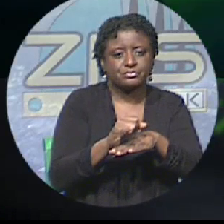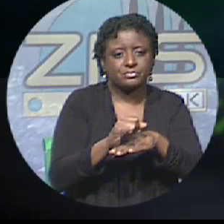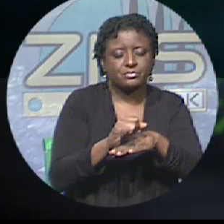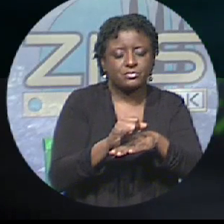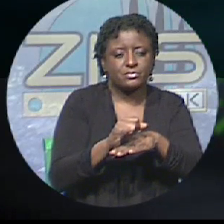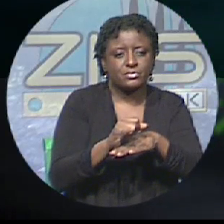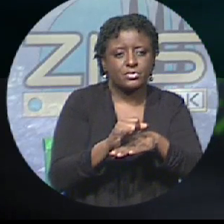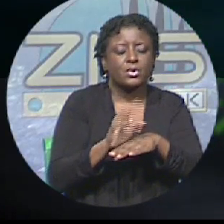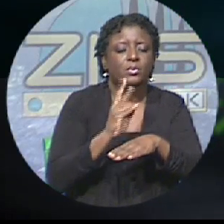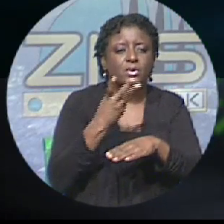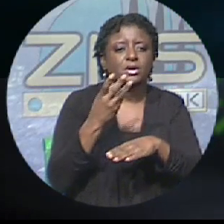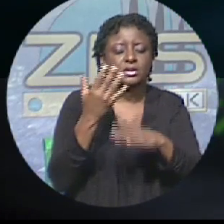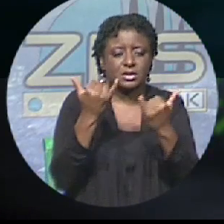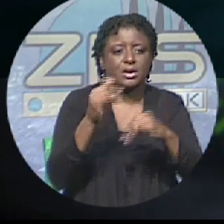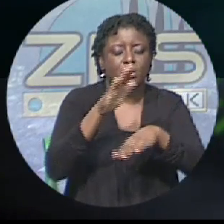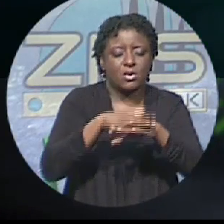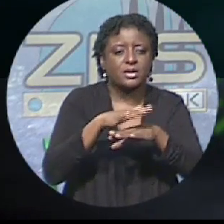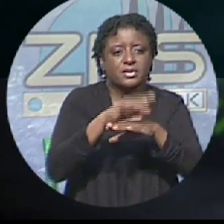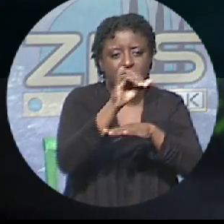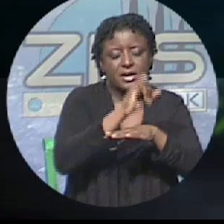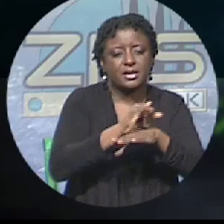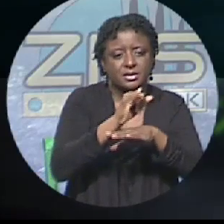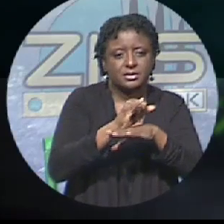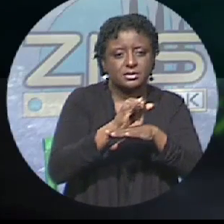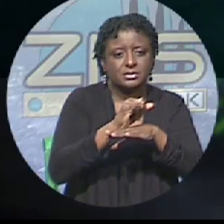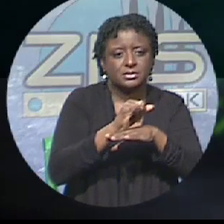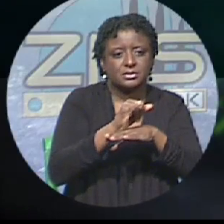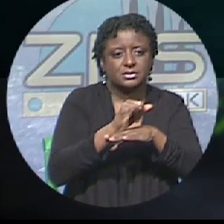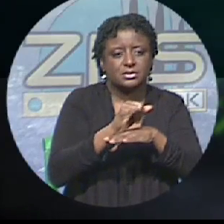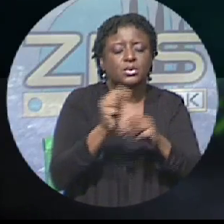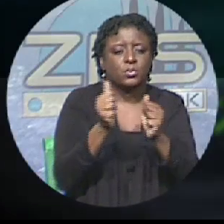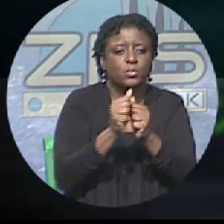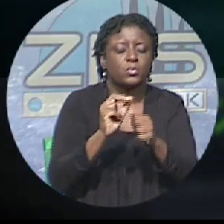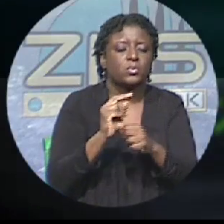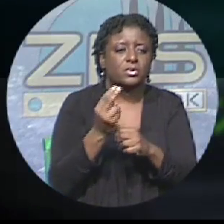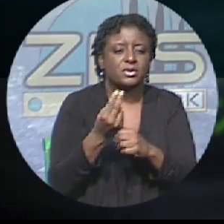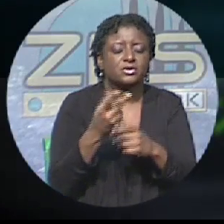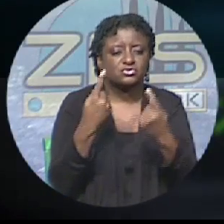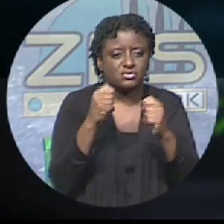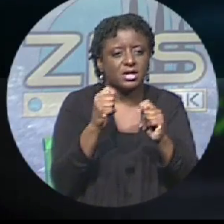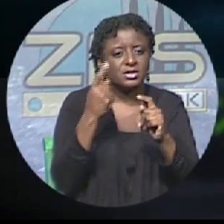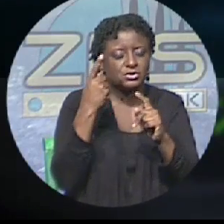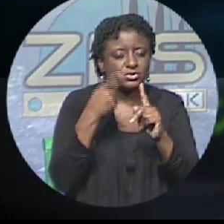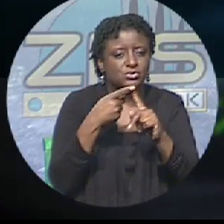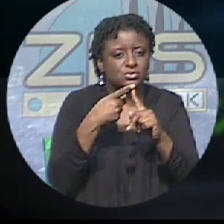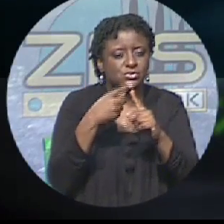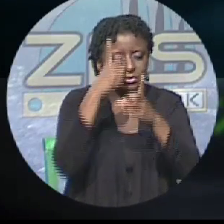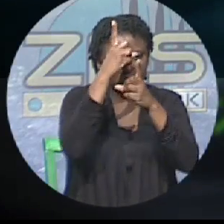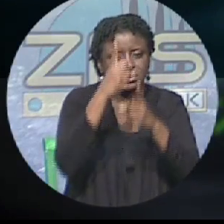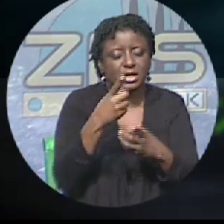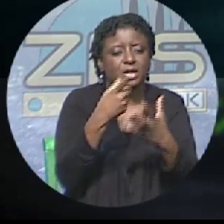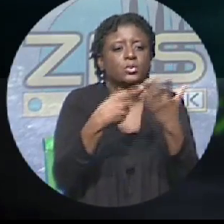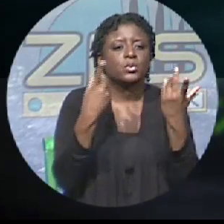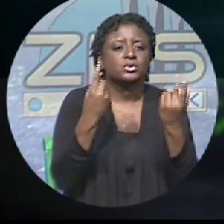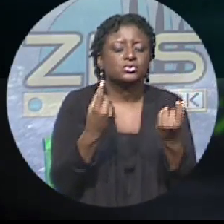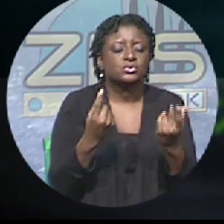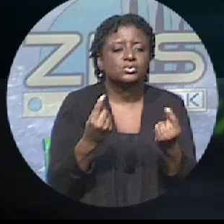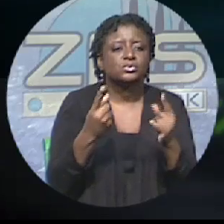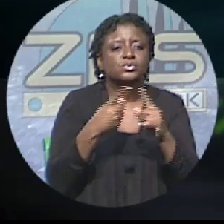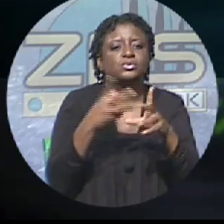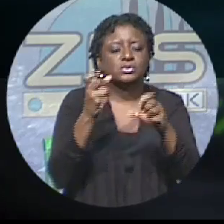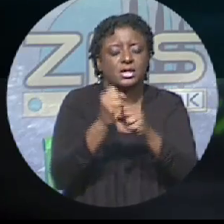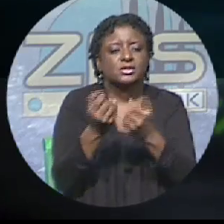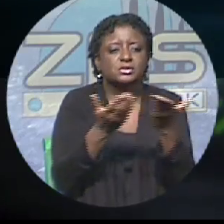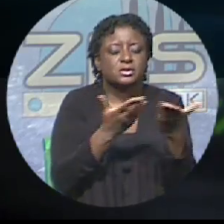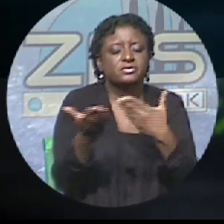is giving us the report. We're just trying to figure out what we need to do to get assets back into those islands so that we